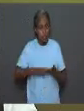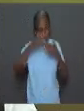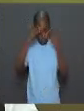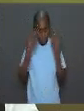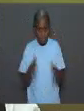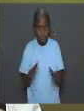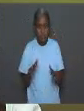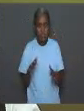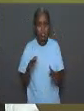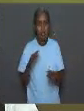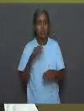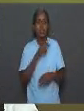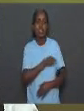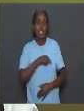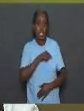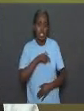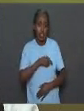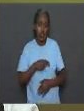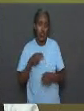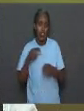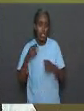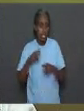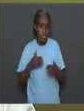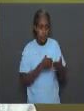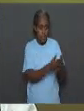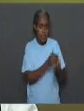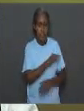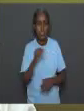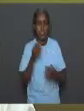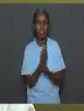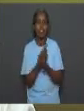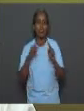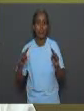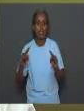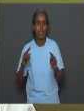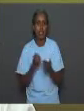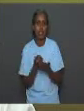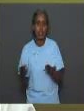the nature of dependent and independent events,